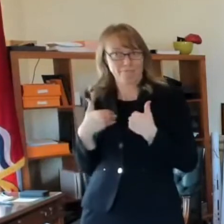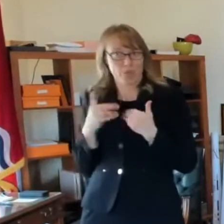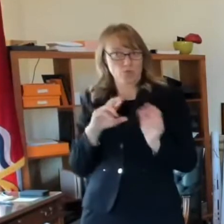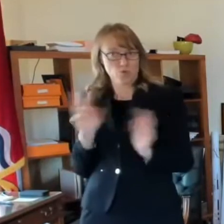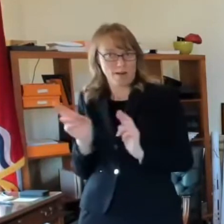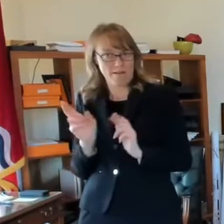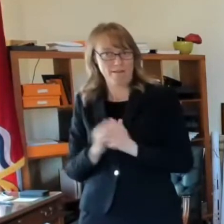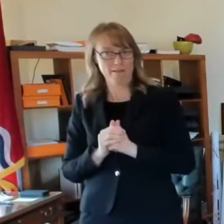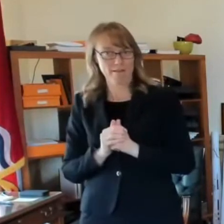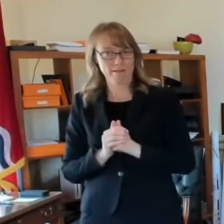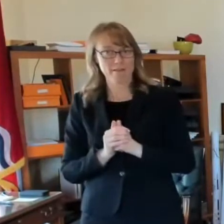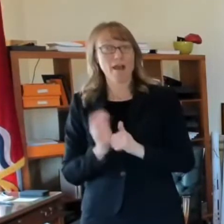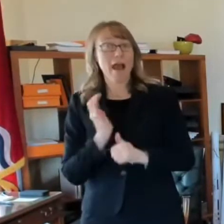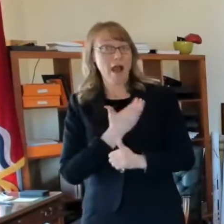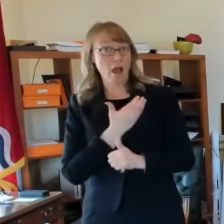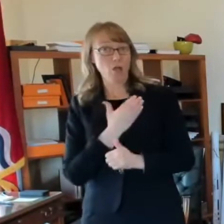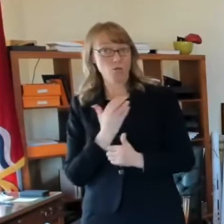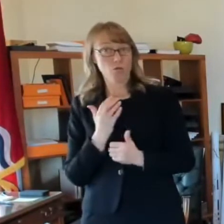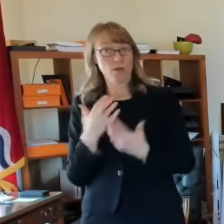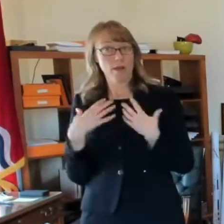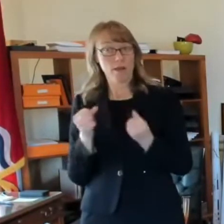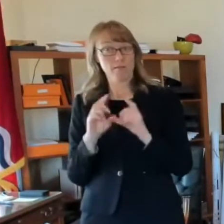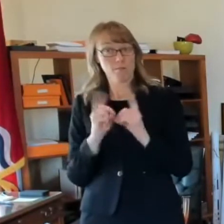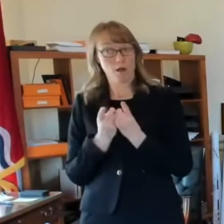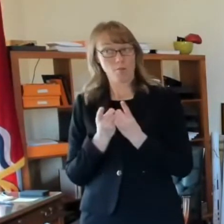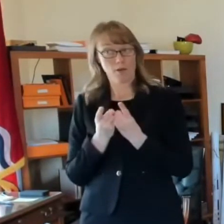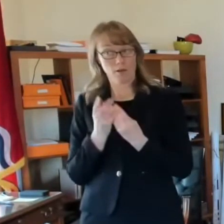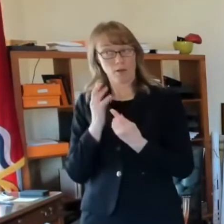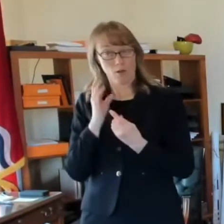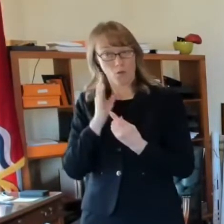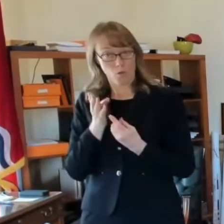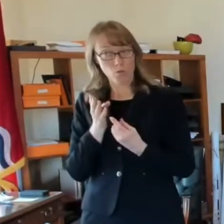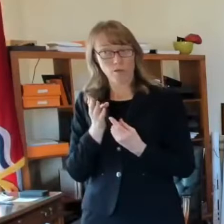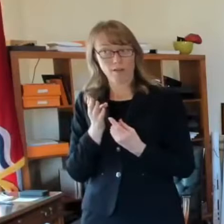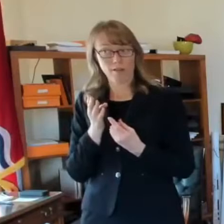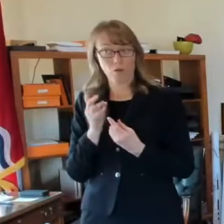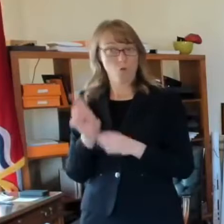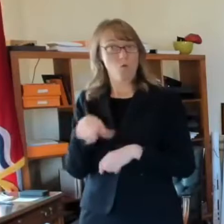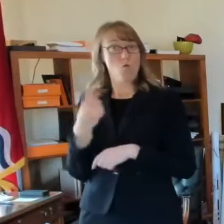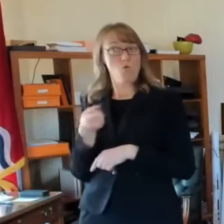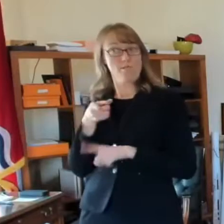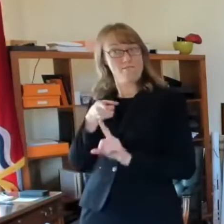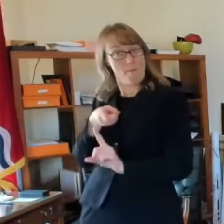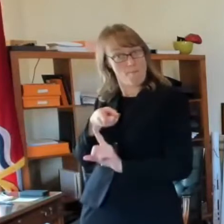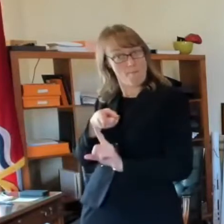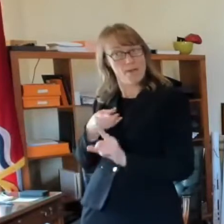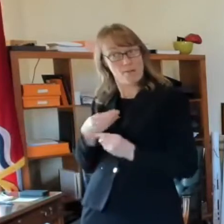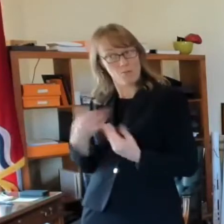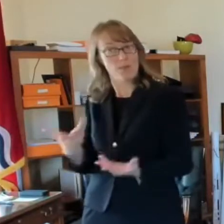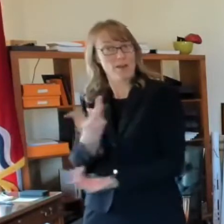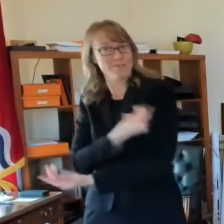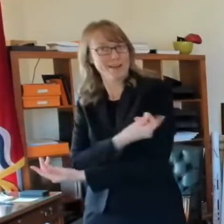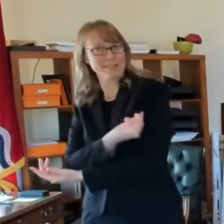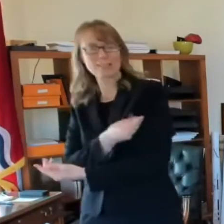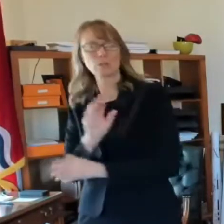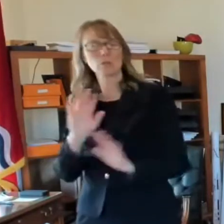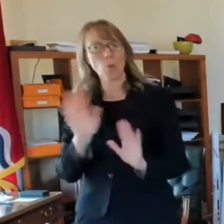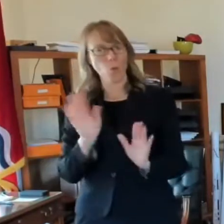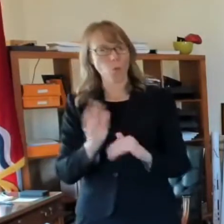Walgreens, CVS, in order to really be able to push this out into the community. Our health department